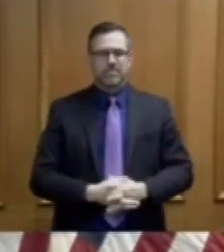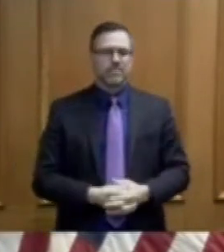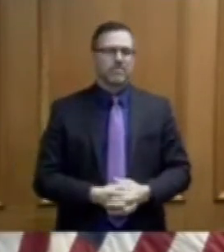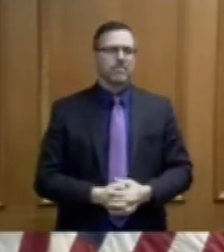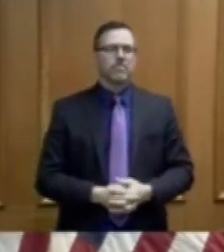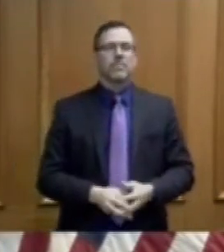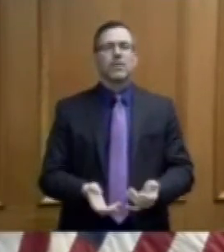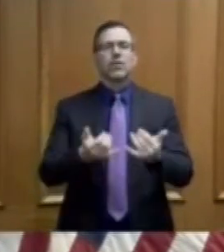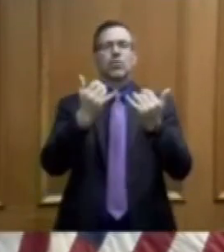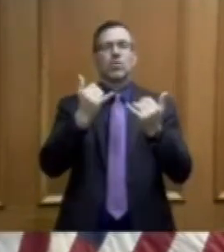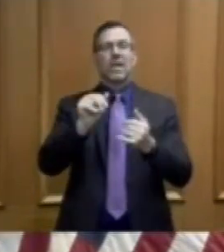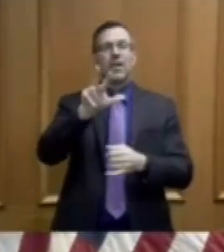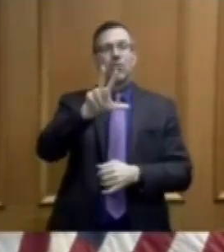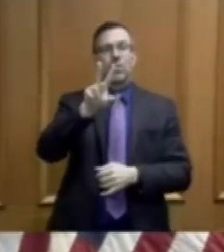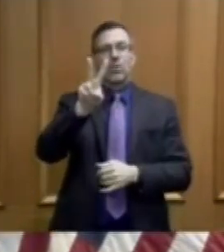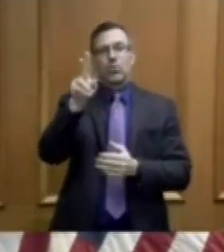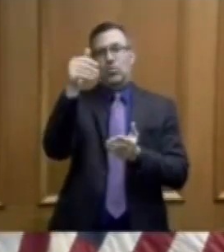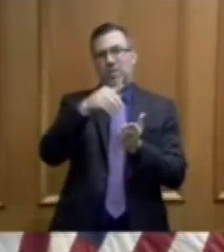than